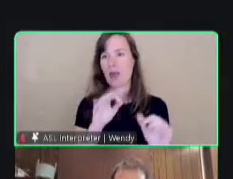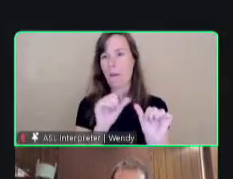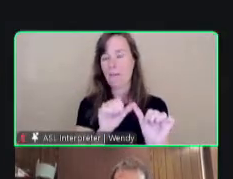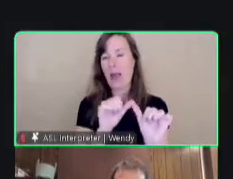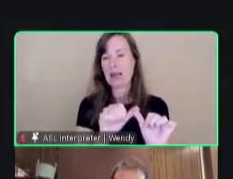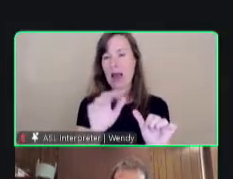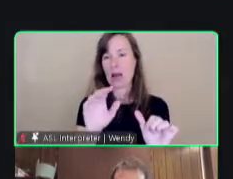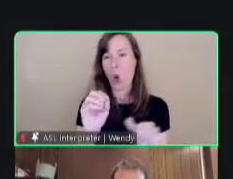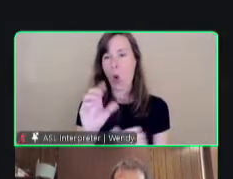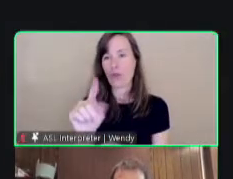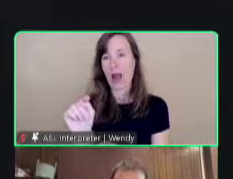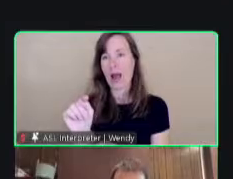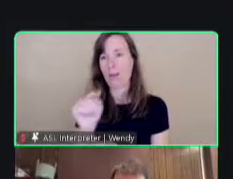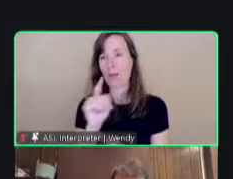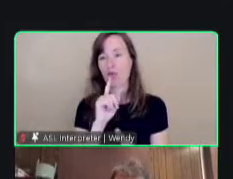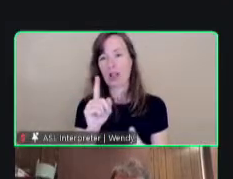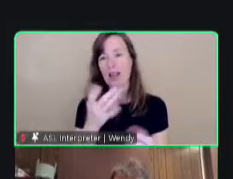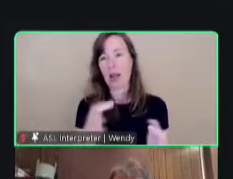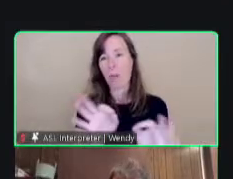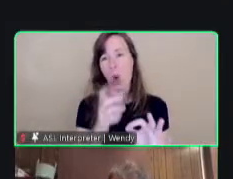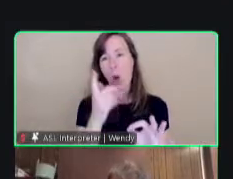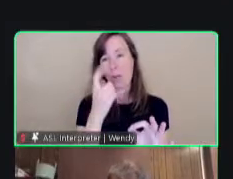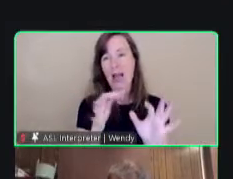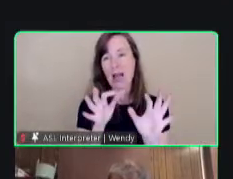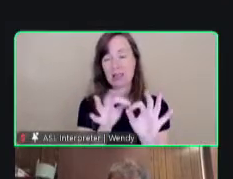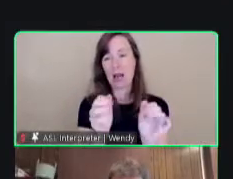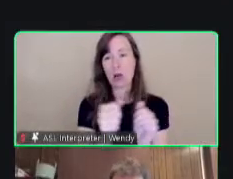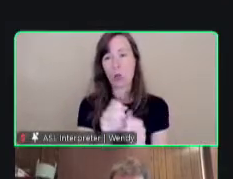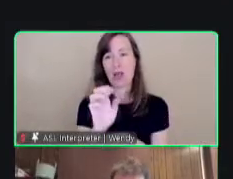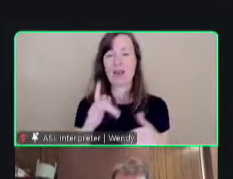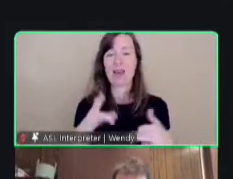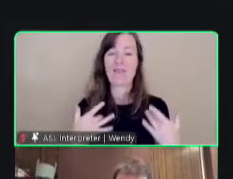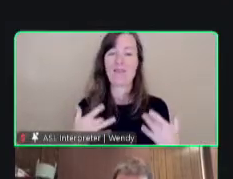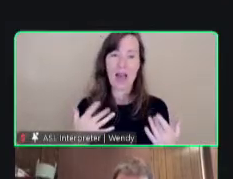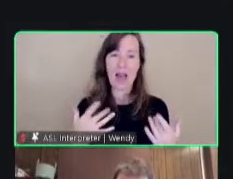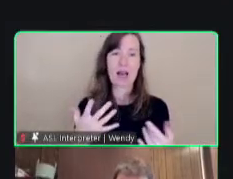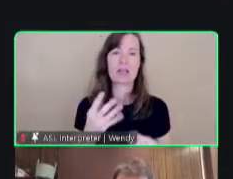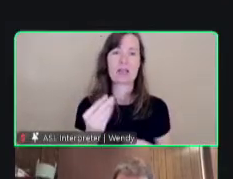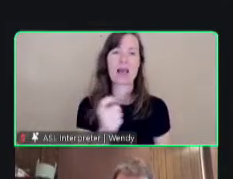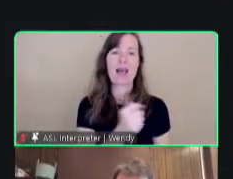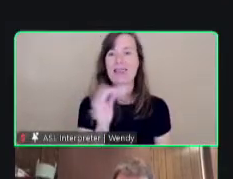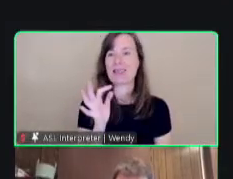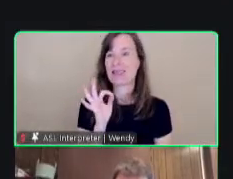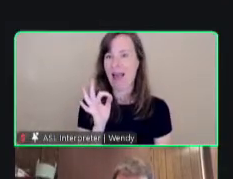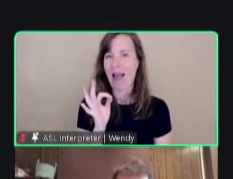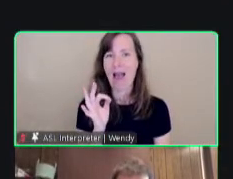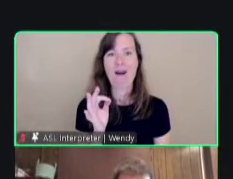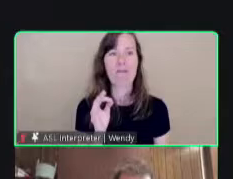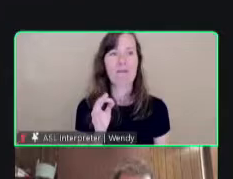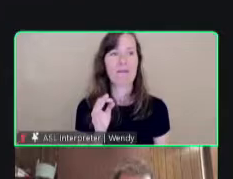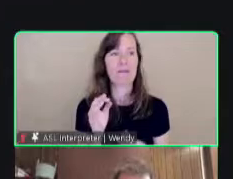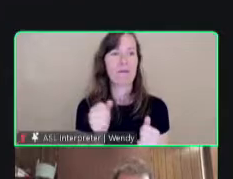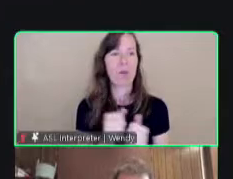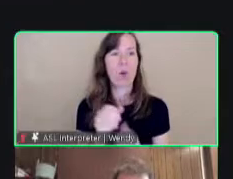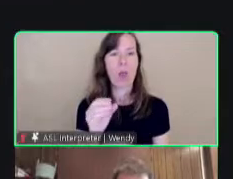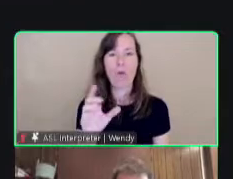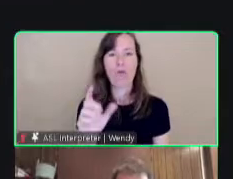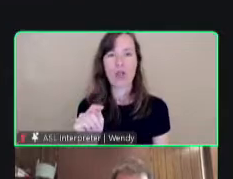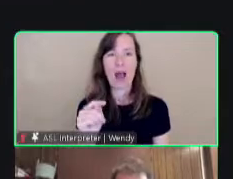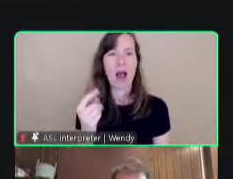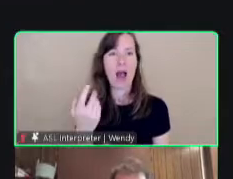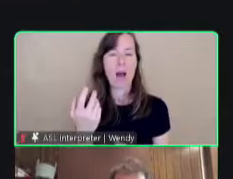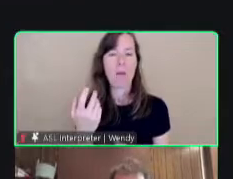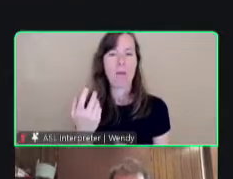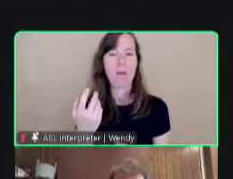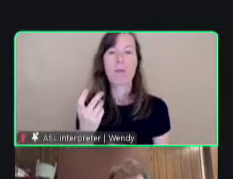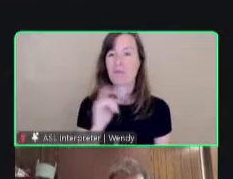because we do with the events and with the staff. We do need the overtime. I did talk to my staff recently